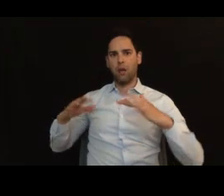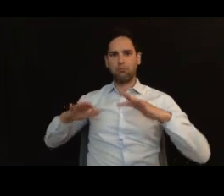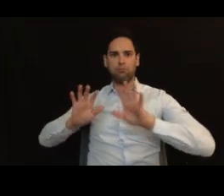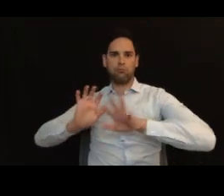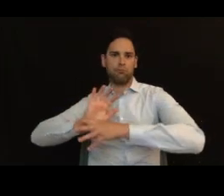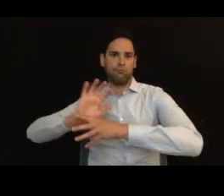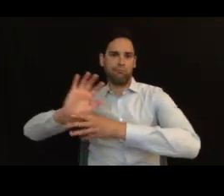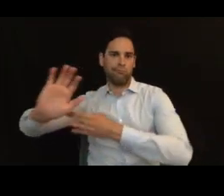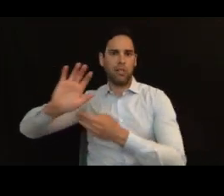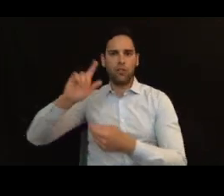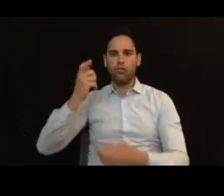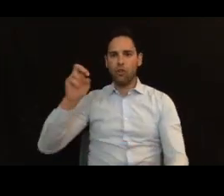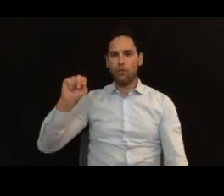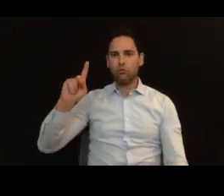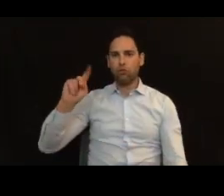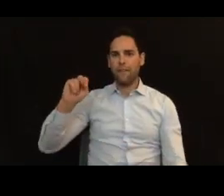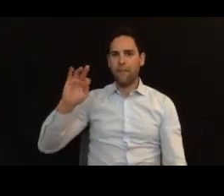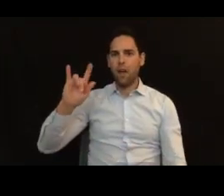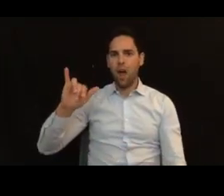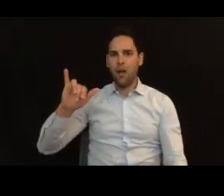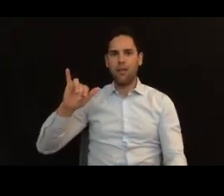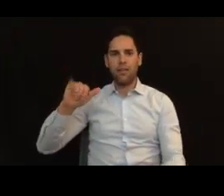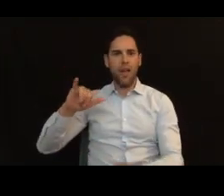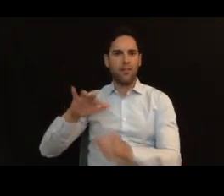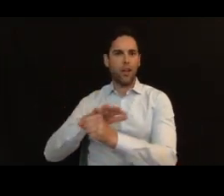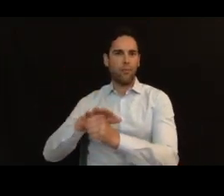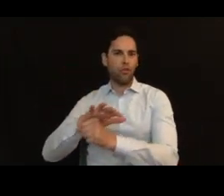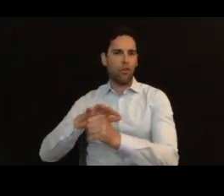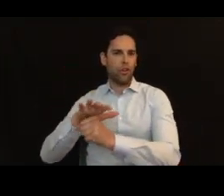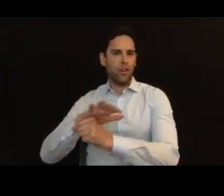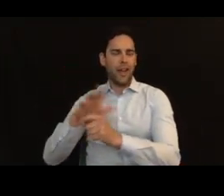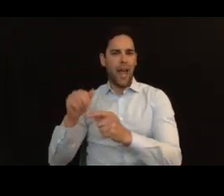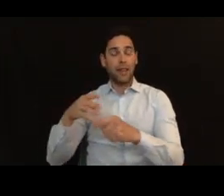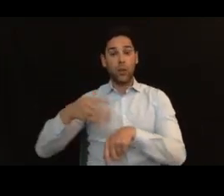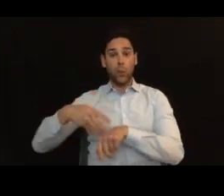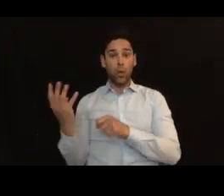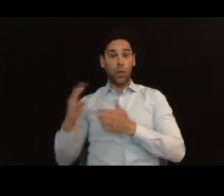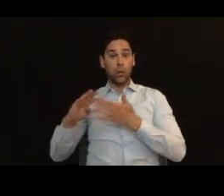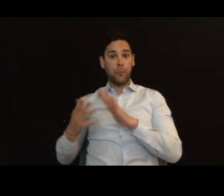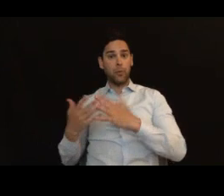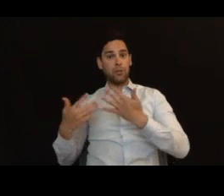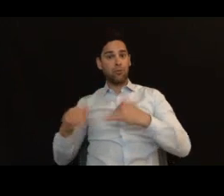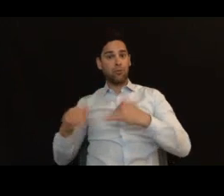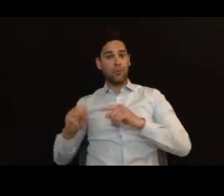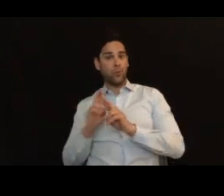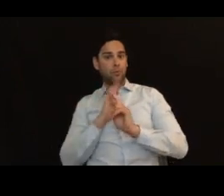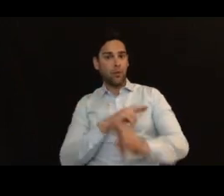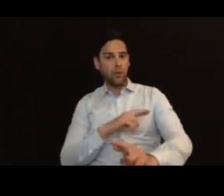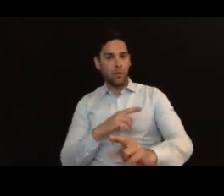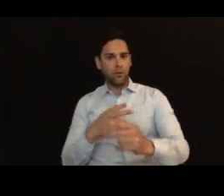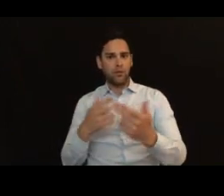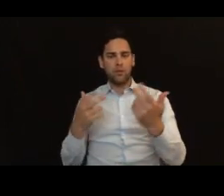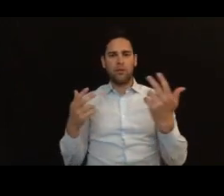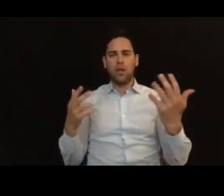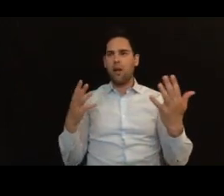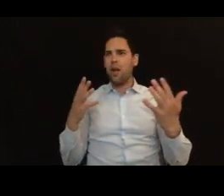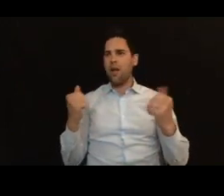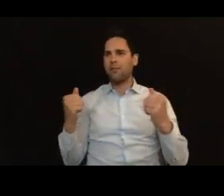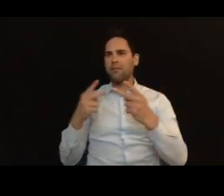are they're positioned uniquely in response to this threat of increasing normativity in the city.